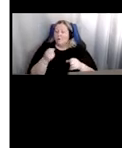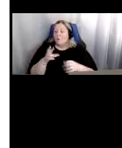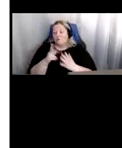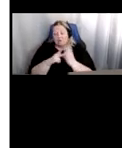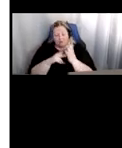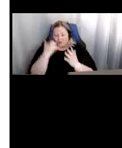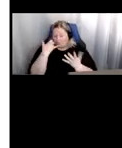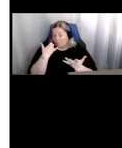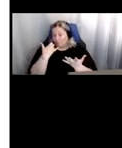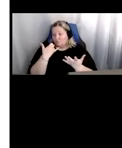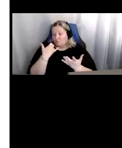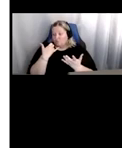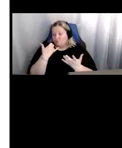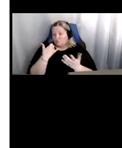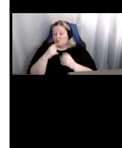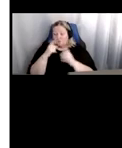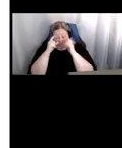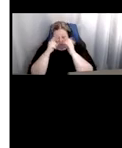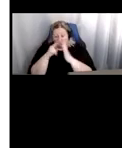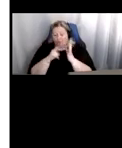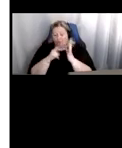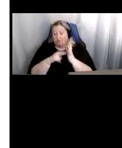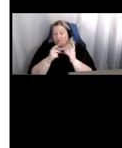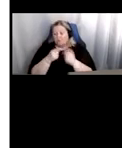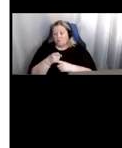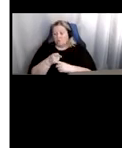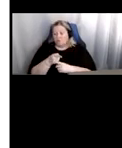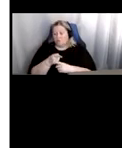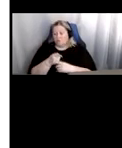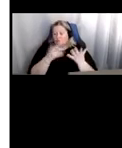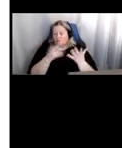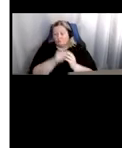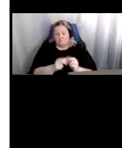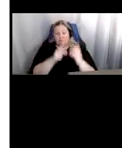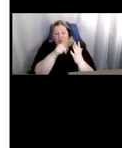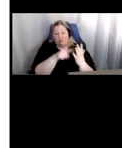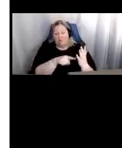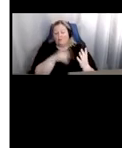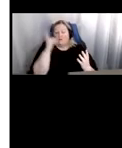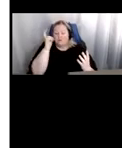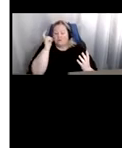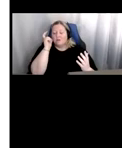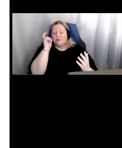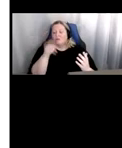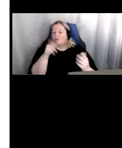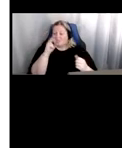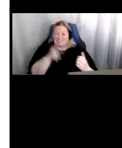your phone. And so you can get a screen reader to read you what is on that screen as opposed to having to be able to see it.